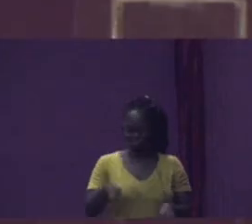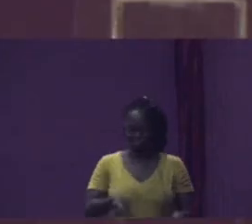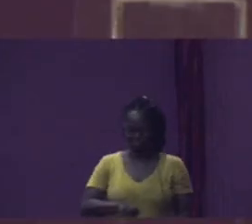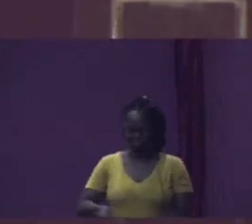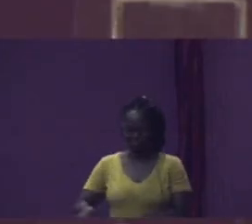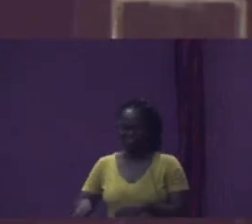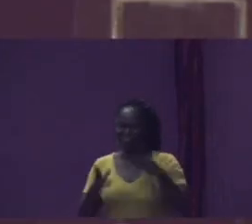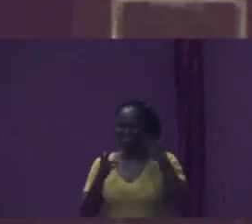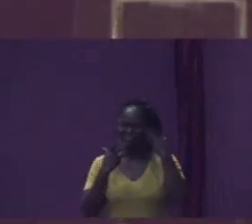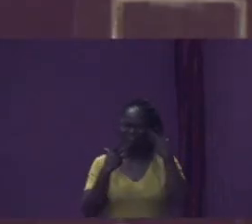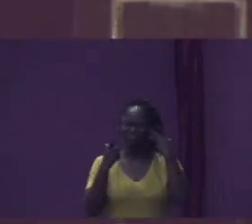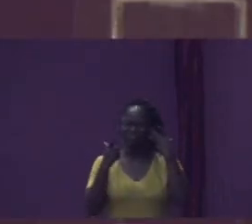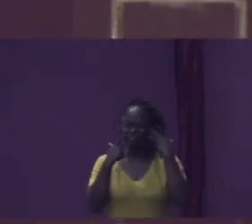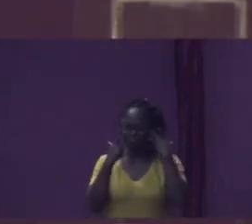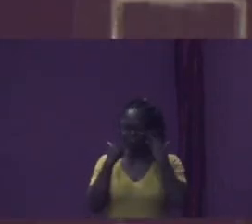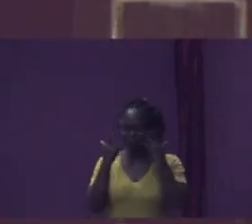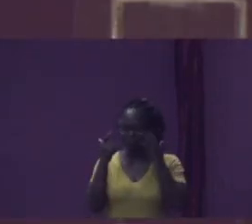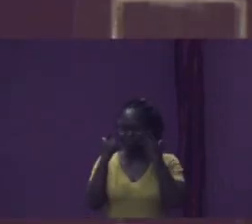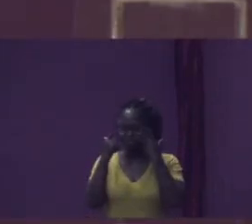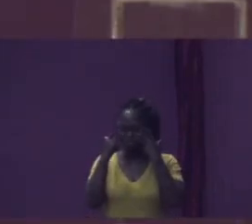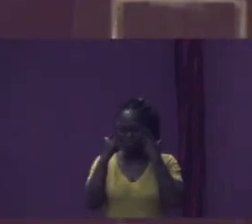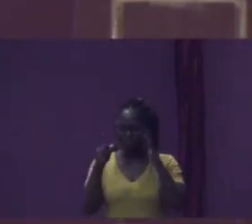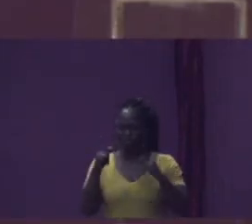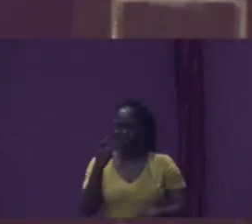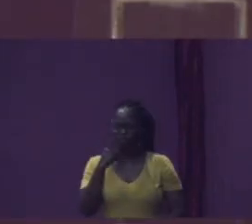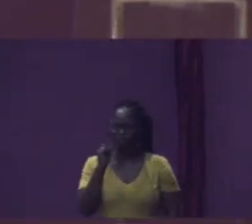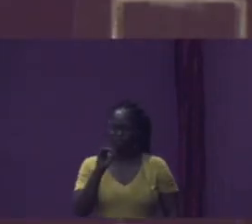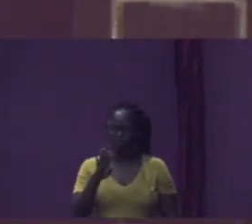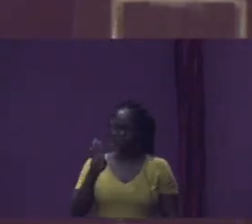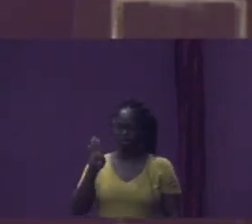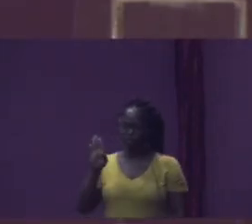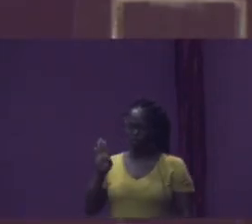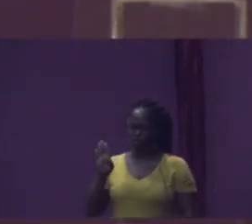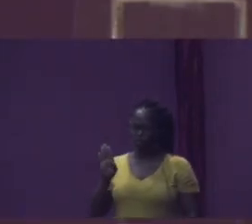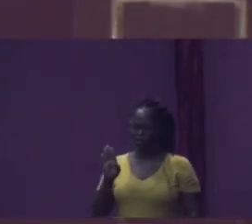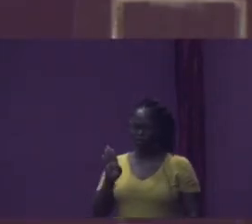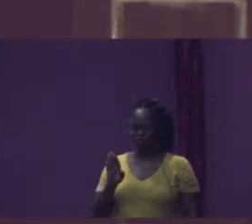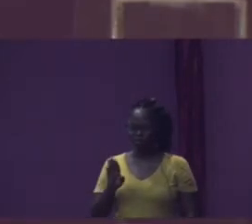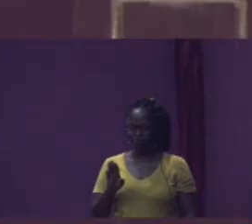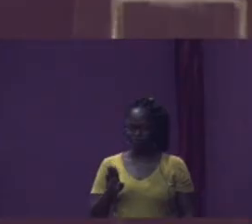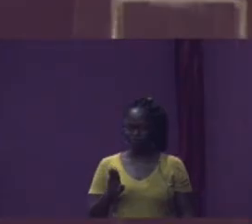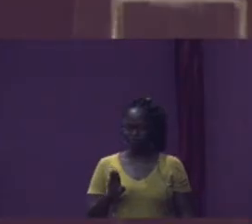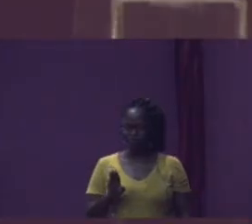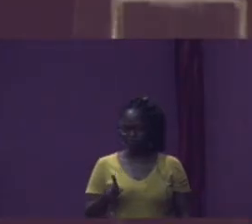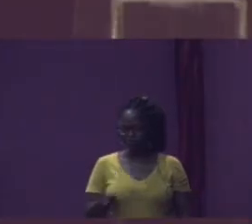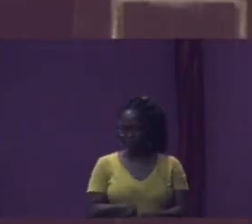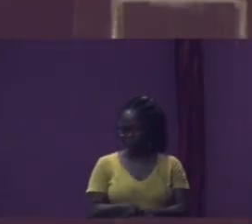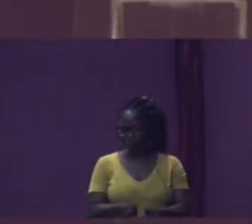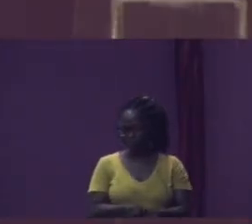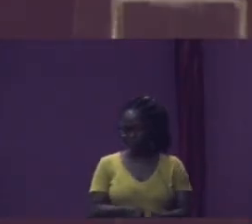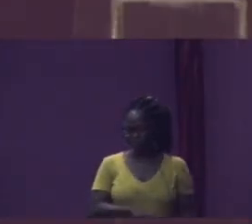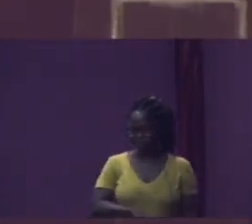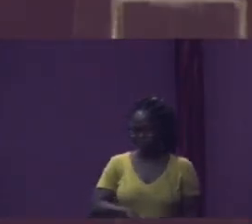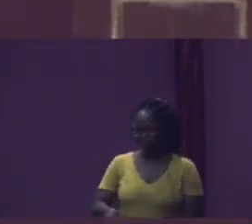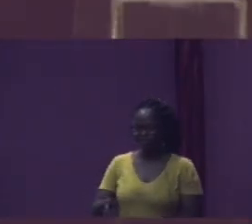Social or cultural factors related to women's status. Does she have money? Is she able to leave her